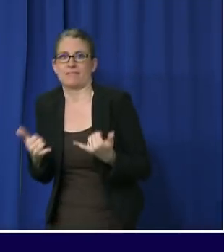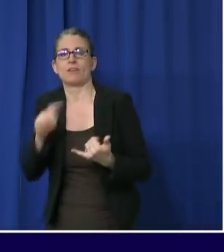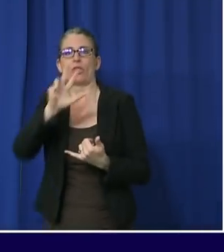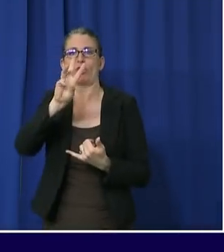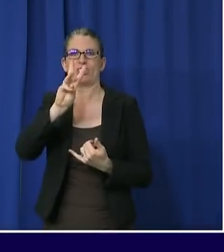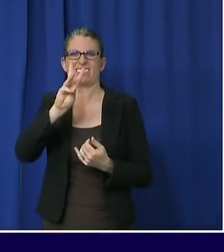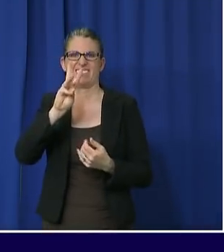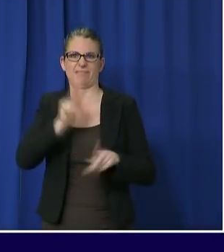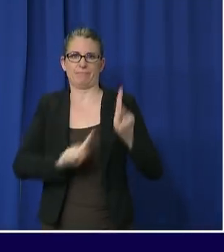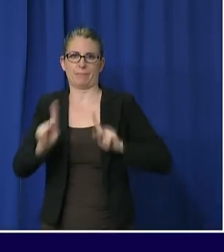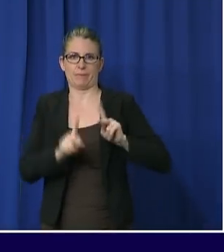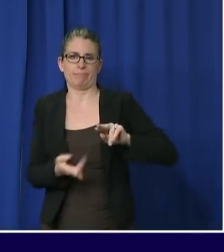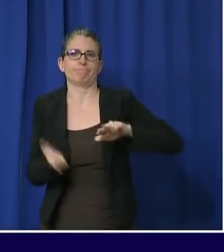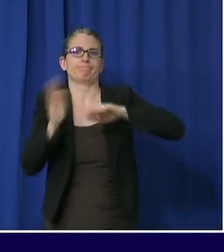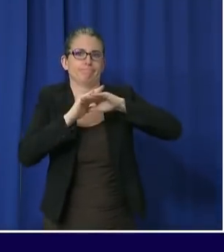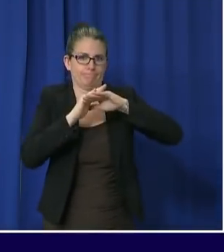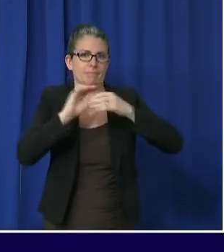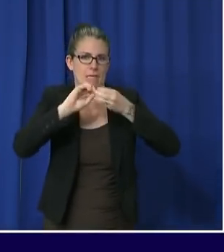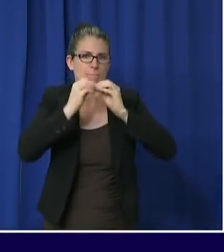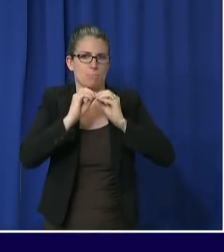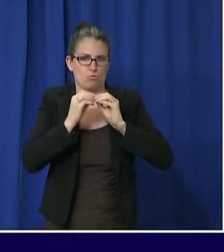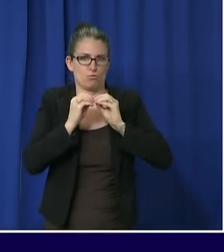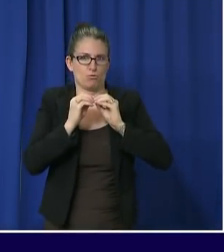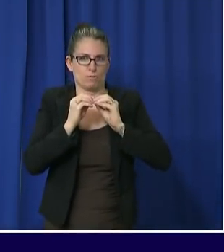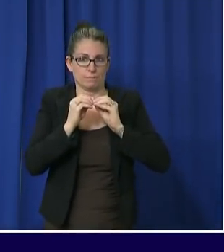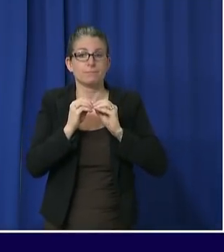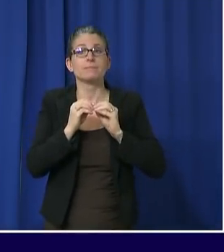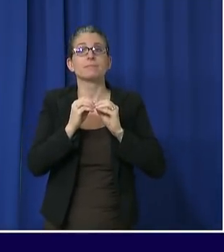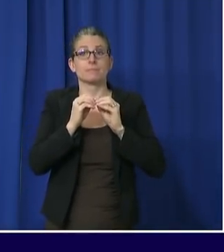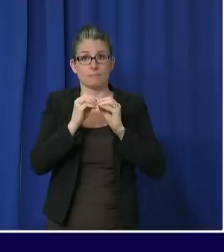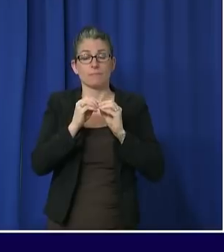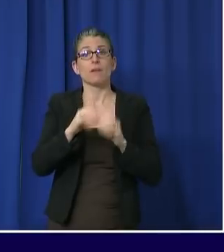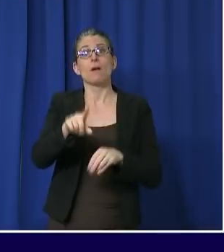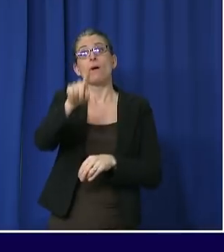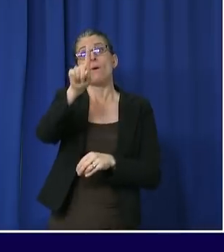yesterday. Of those cases,